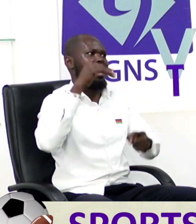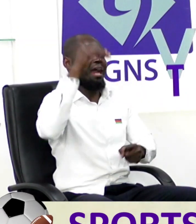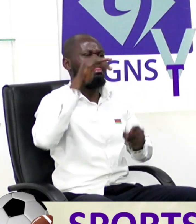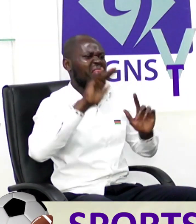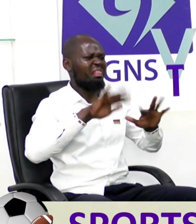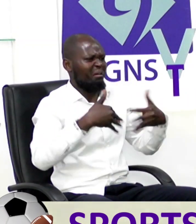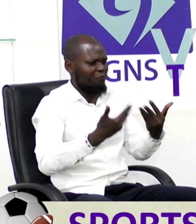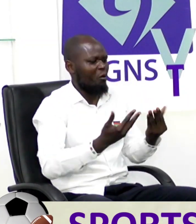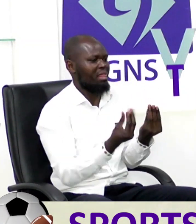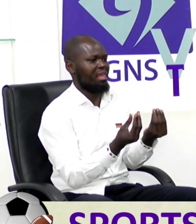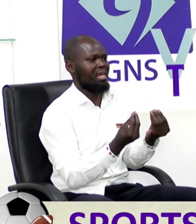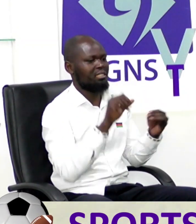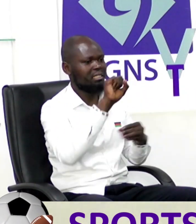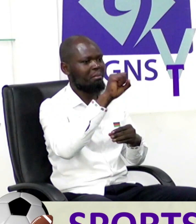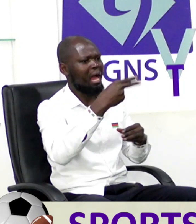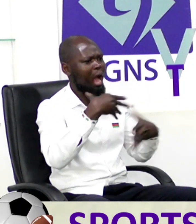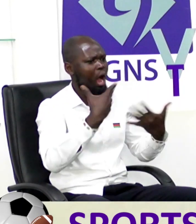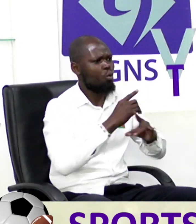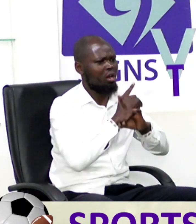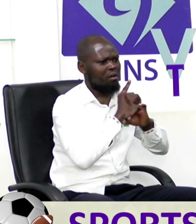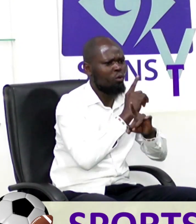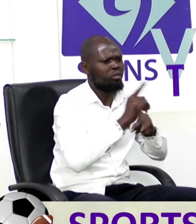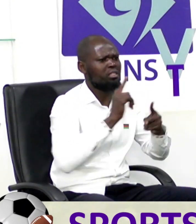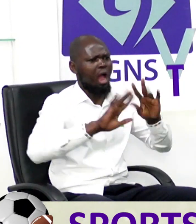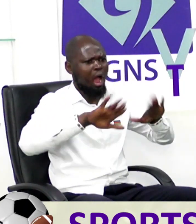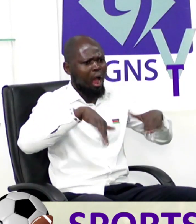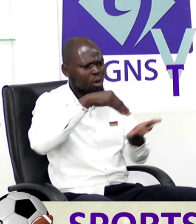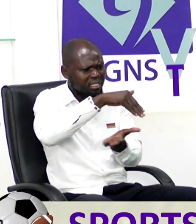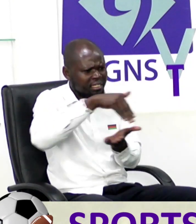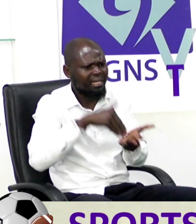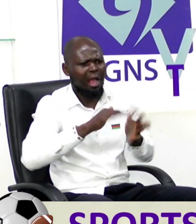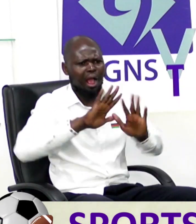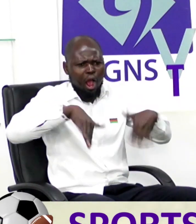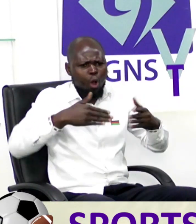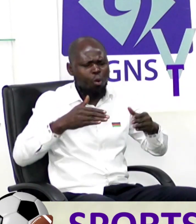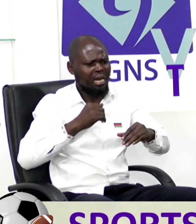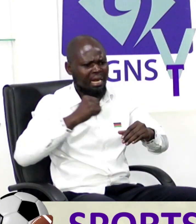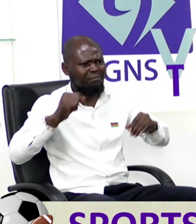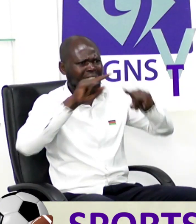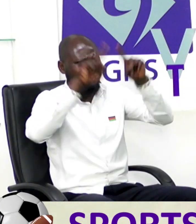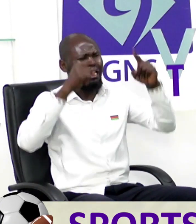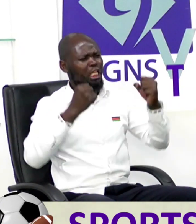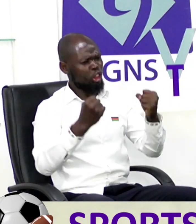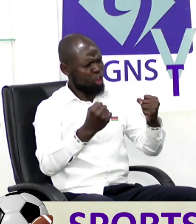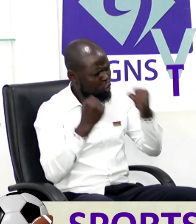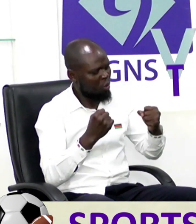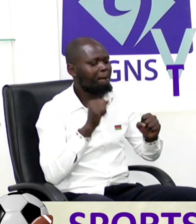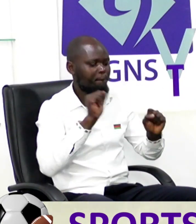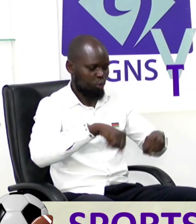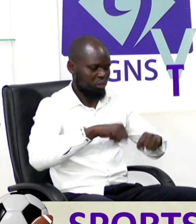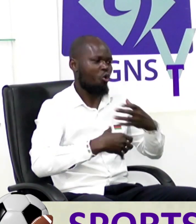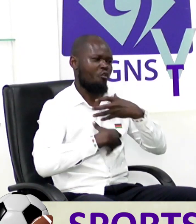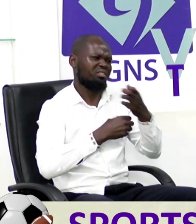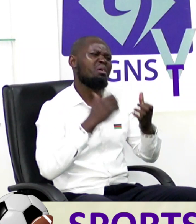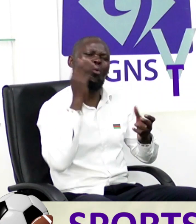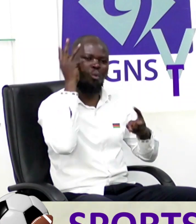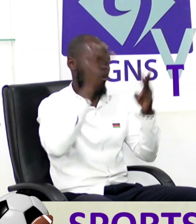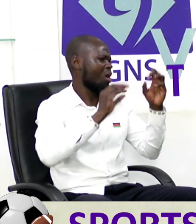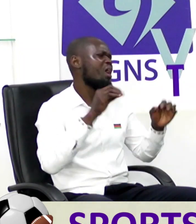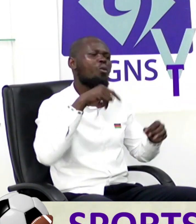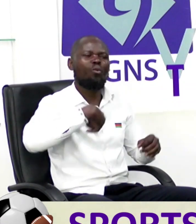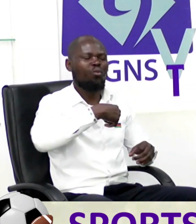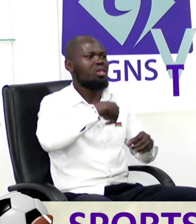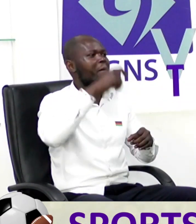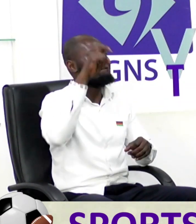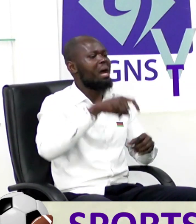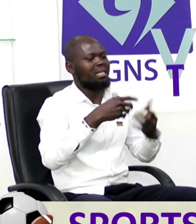more and improve their standards. Because Shabana's defense and the midfielder and the sides are very strong.